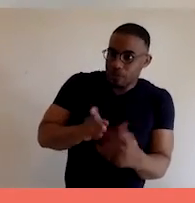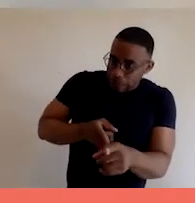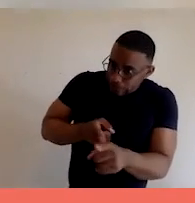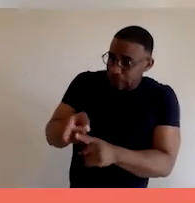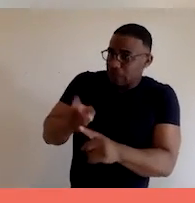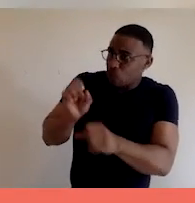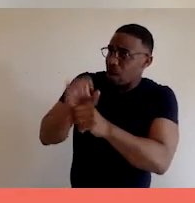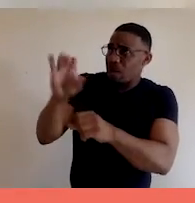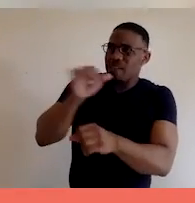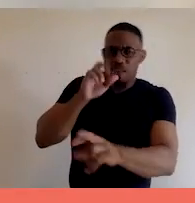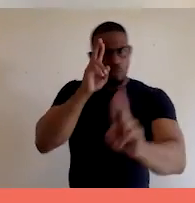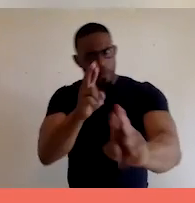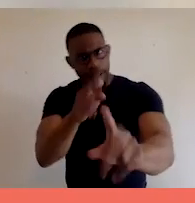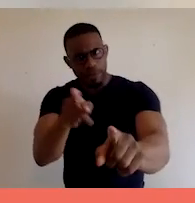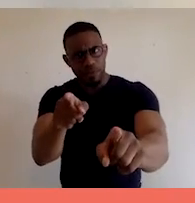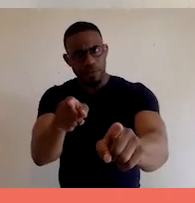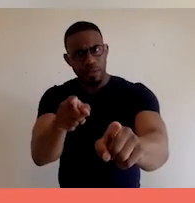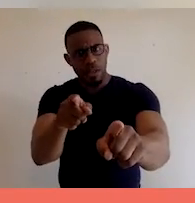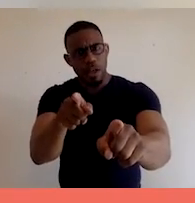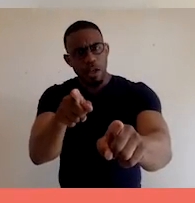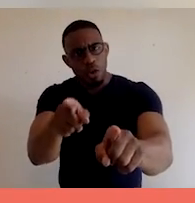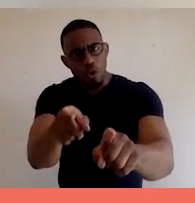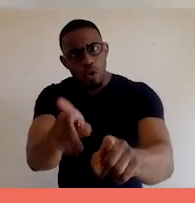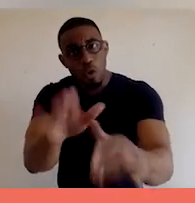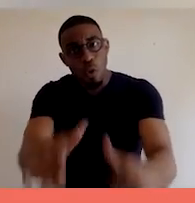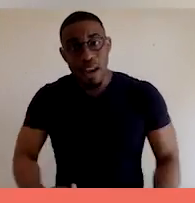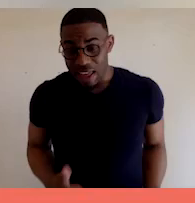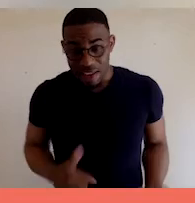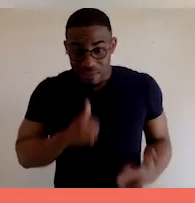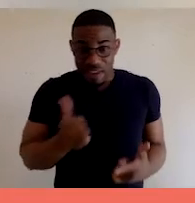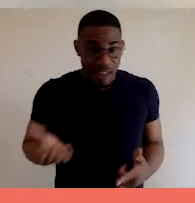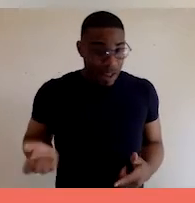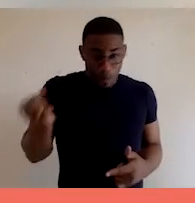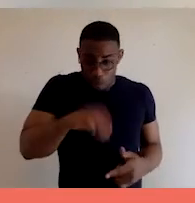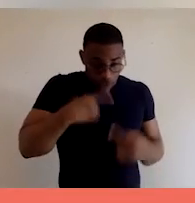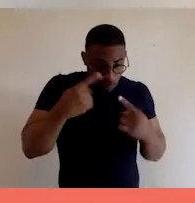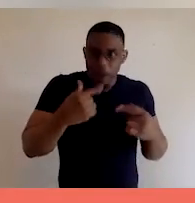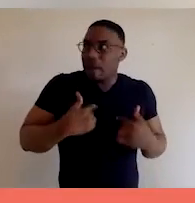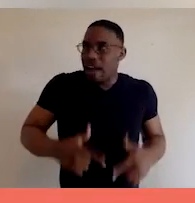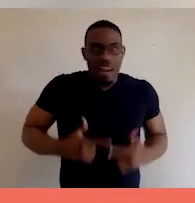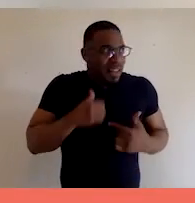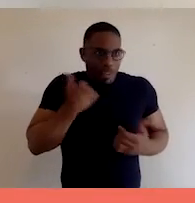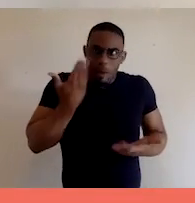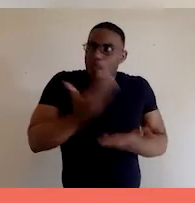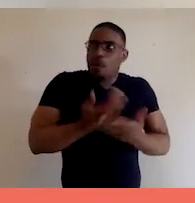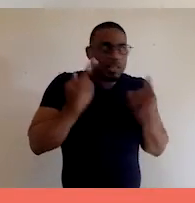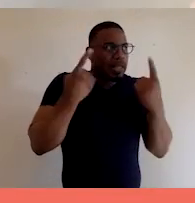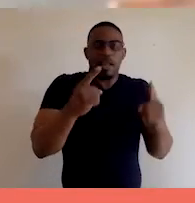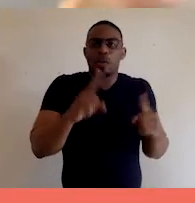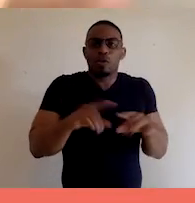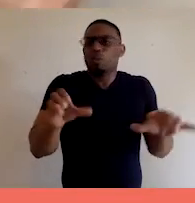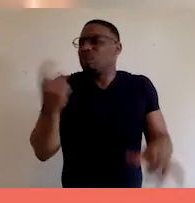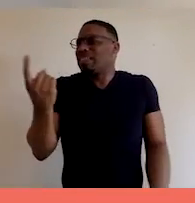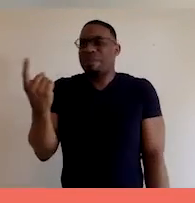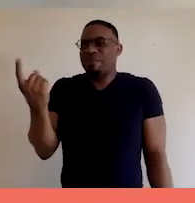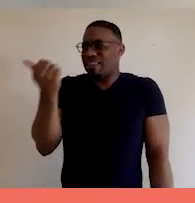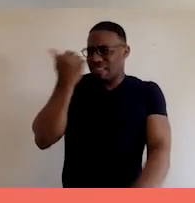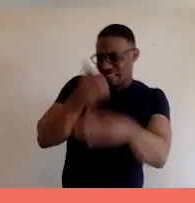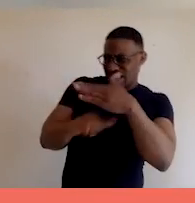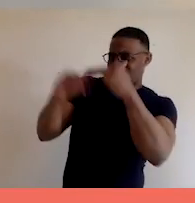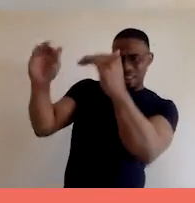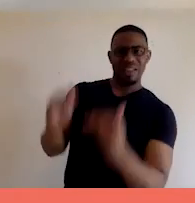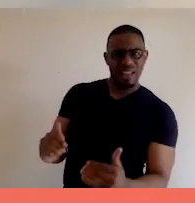in a company that doesn't respect you. Your life was not brought to fruition. My life wasn't brought to fruition to do something